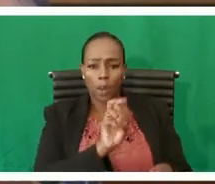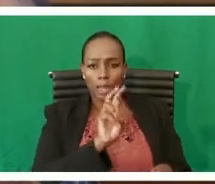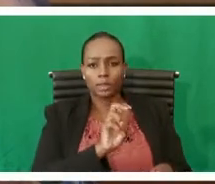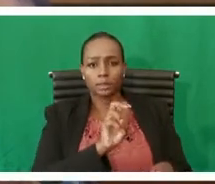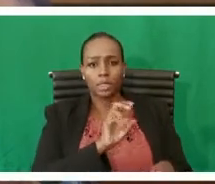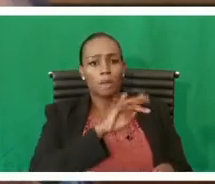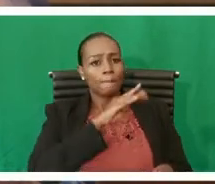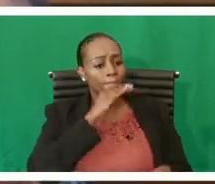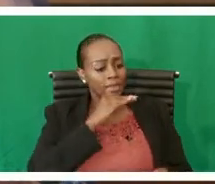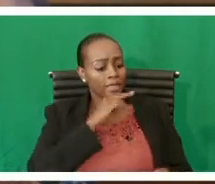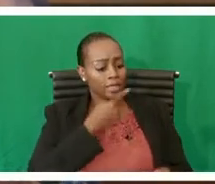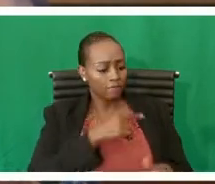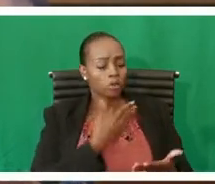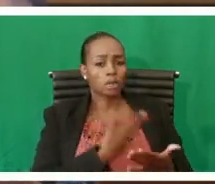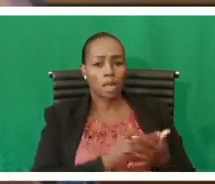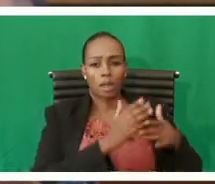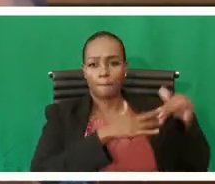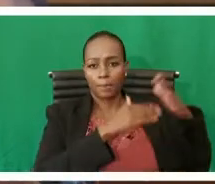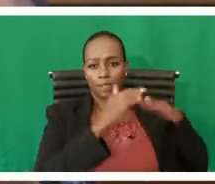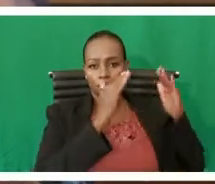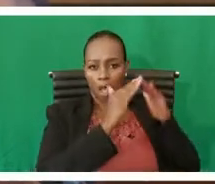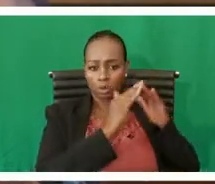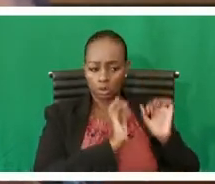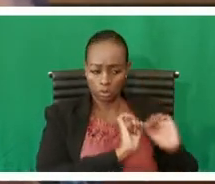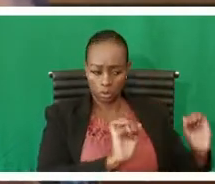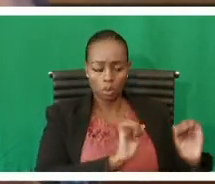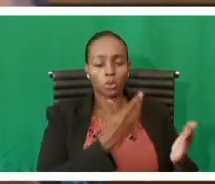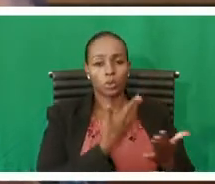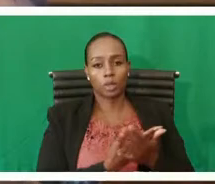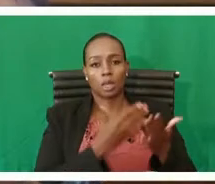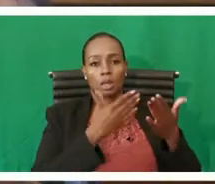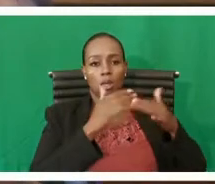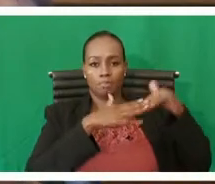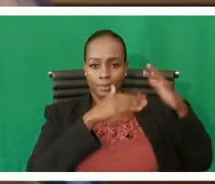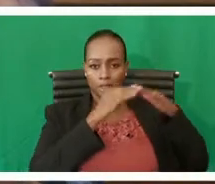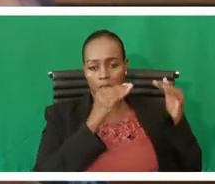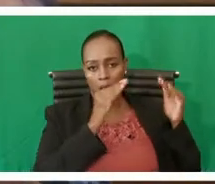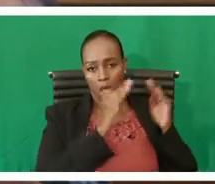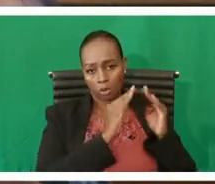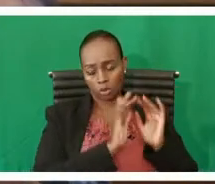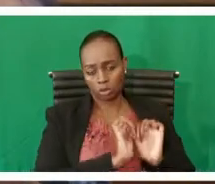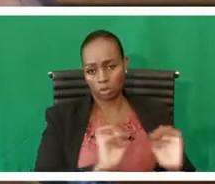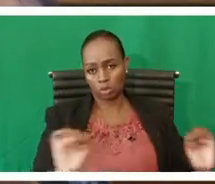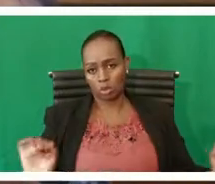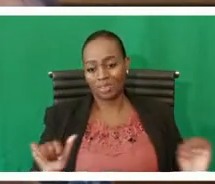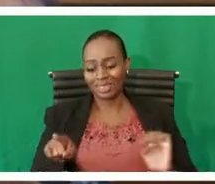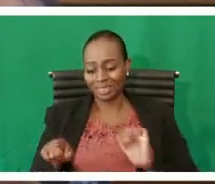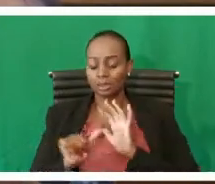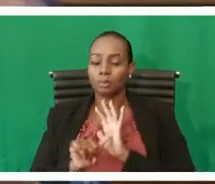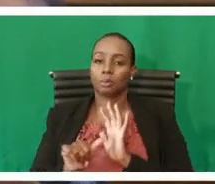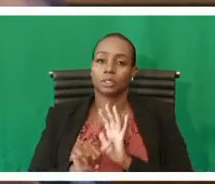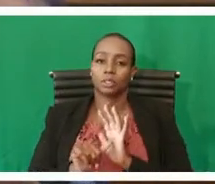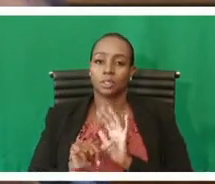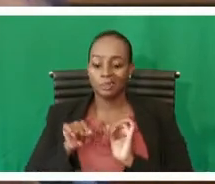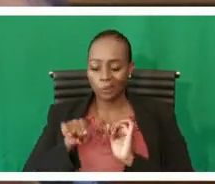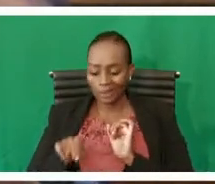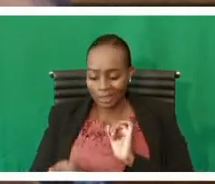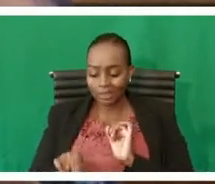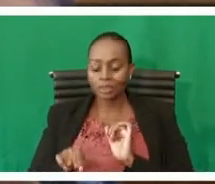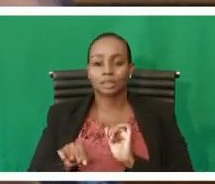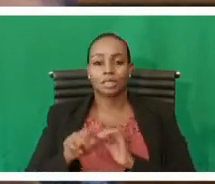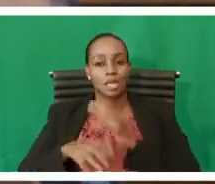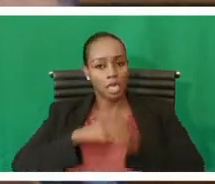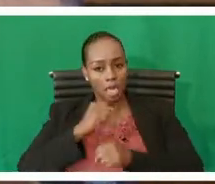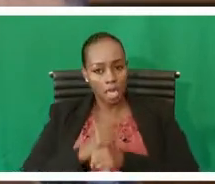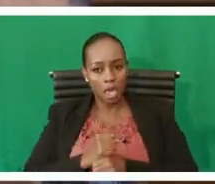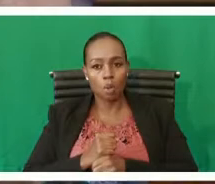ba ikahele ba thontseditsa ba gone ho ikahela ke yona ntwa bohlokwa eo miselemong sena re tlo kenya tseding ditsha